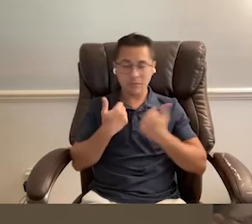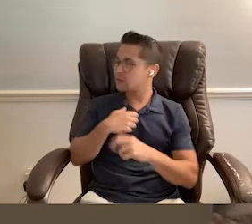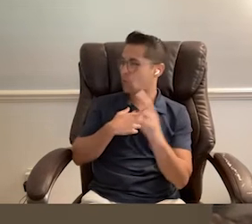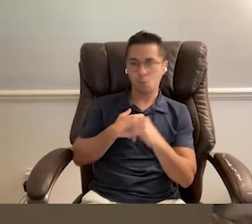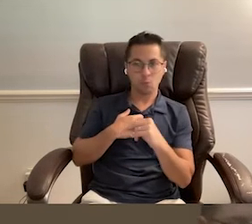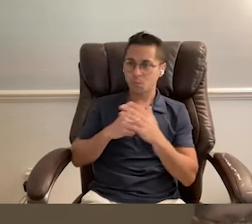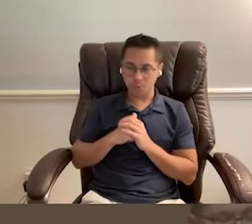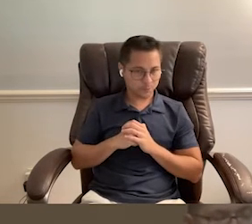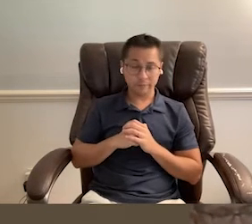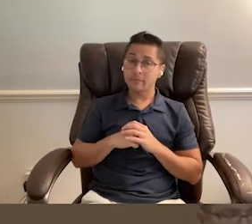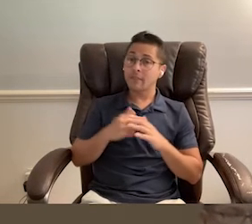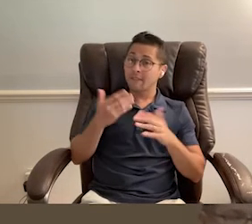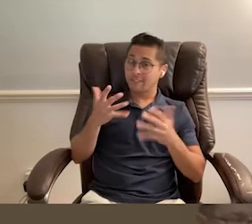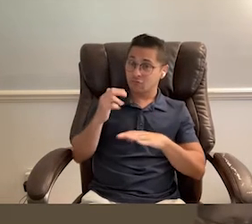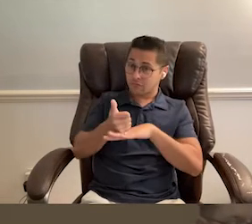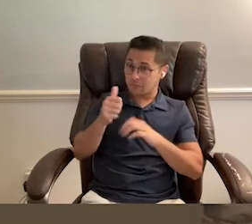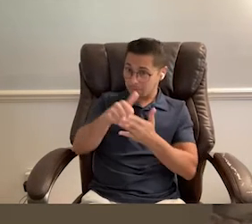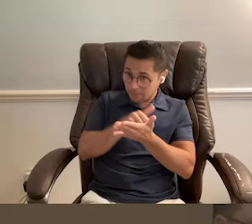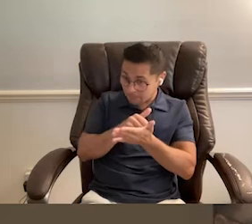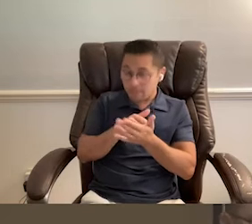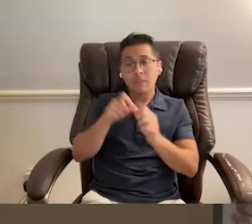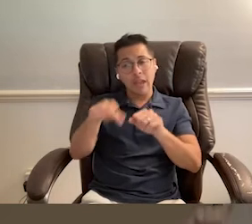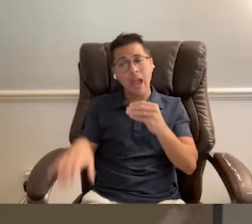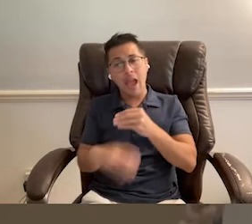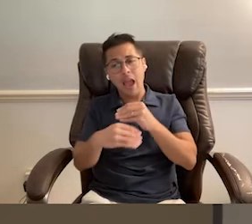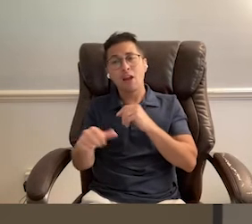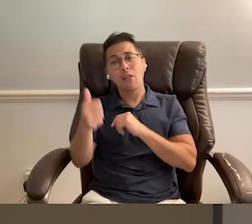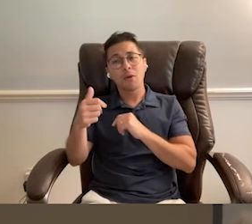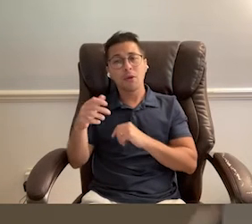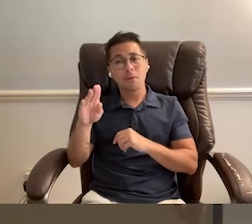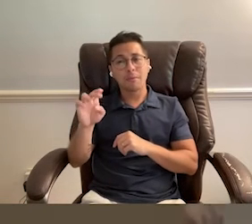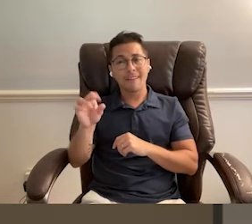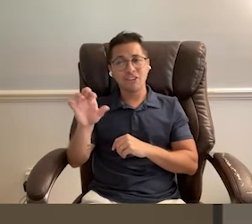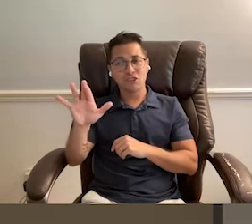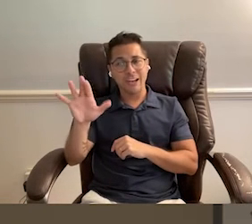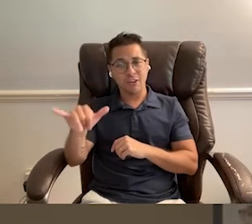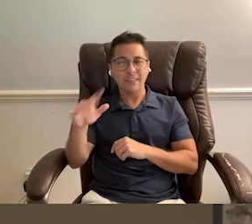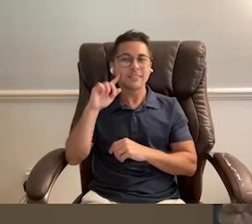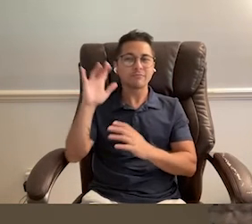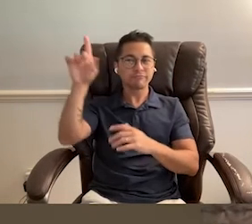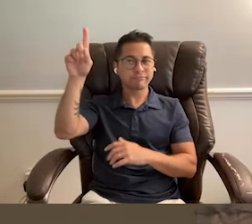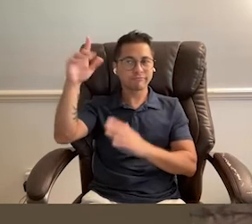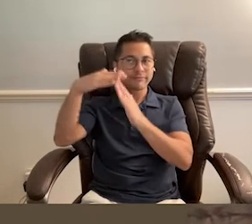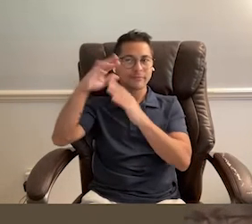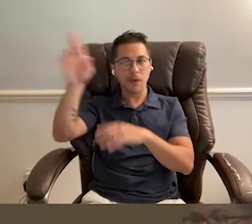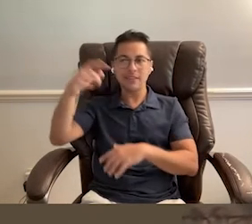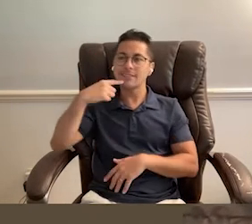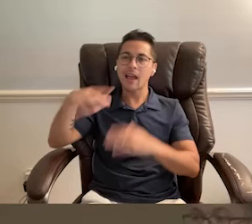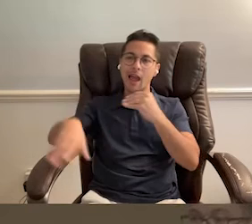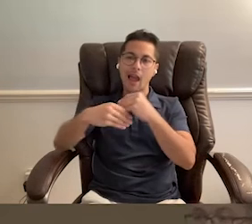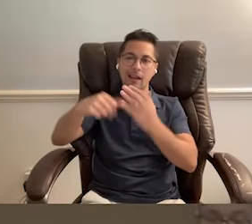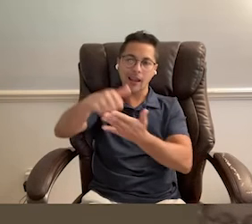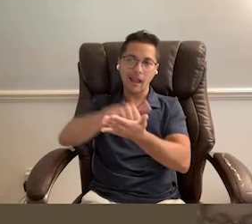After an account is established, you'll be able to add additional beneficiaries. There's a button at the top right that says Add Account. And you go on there,